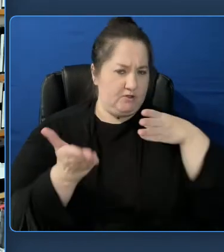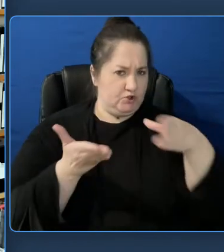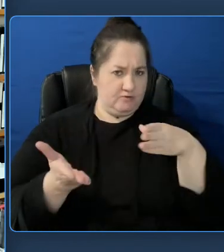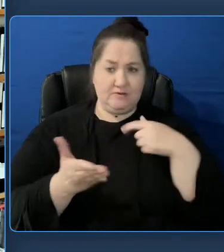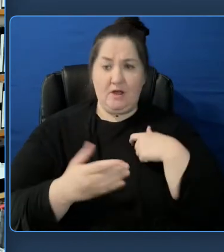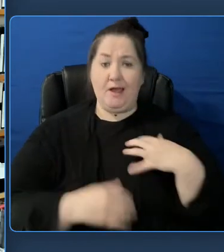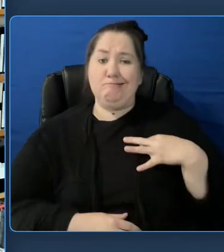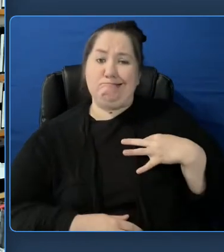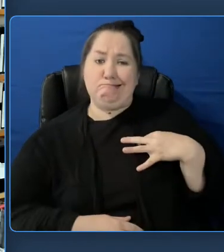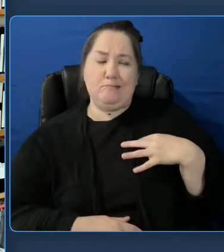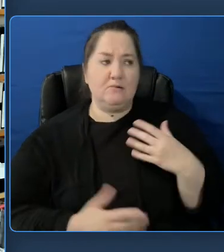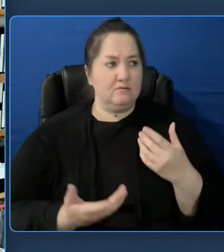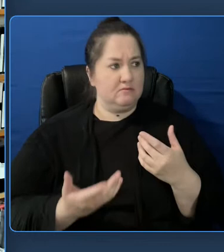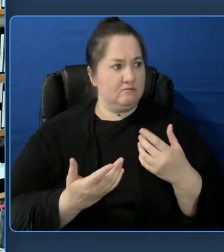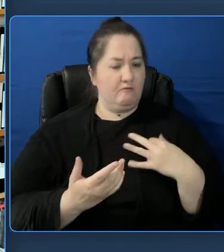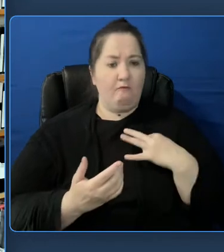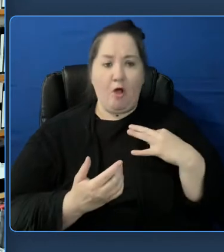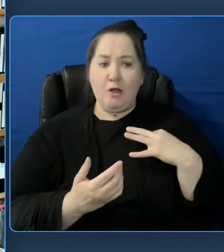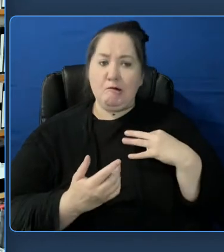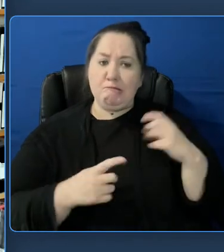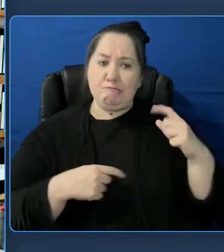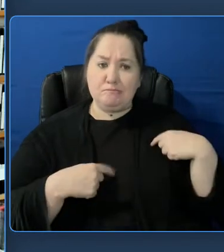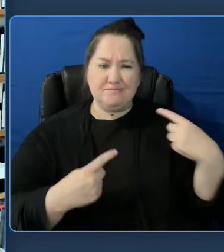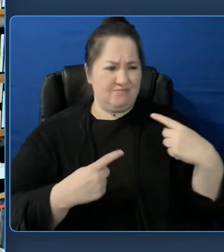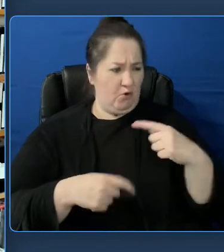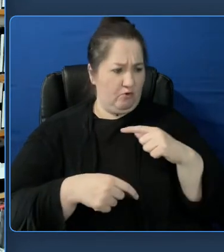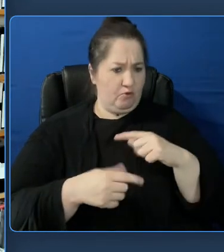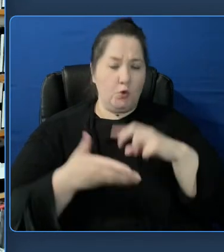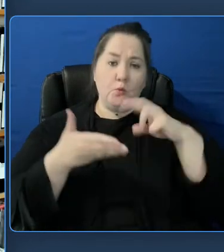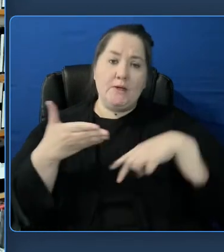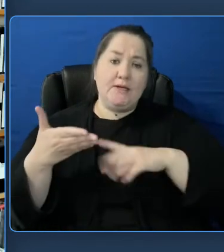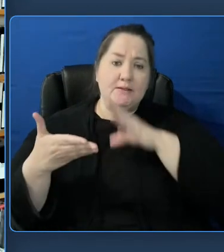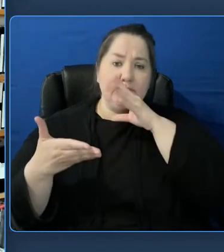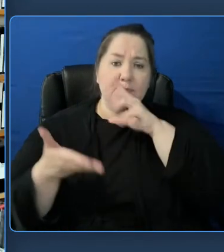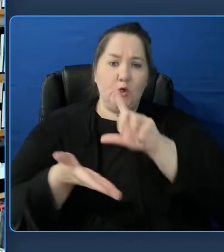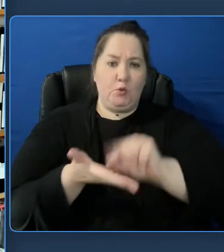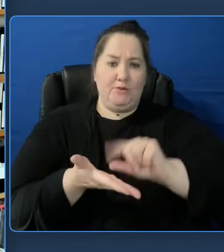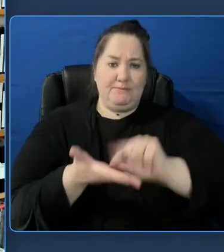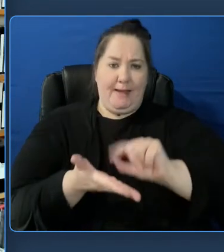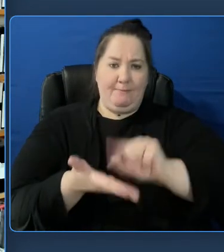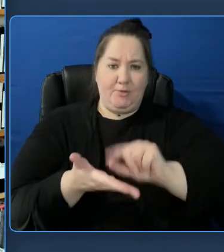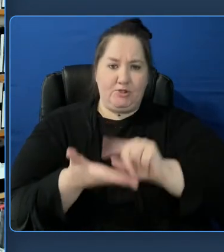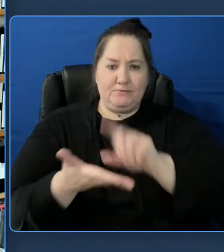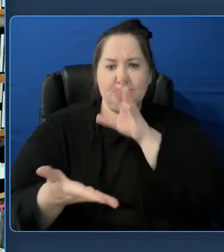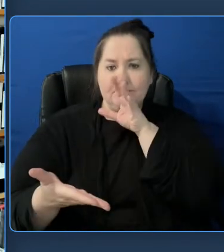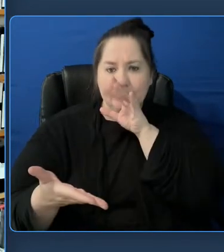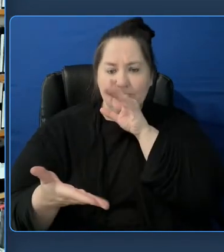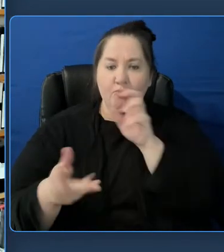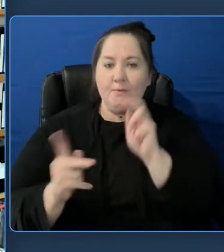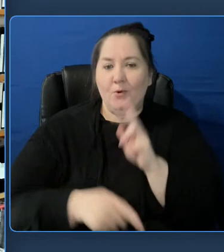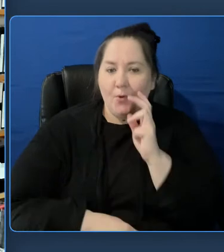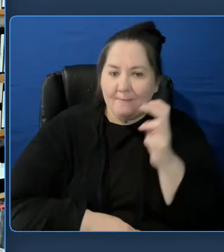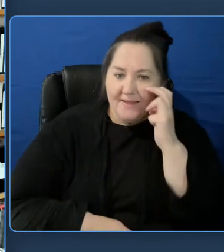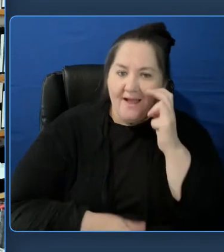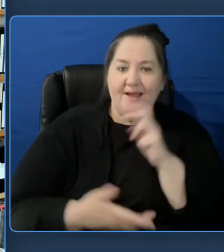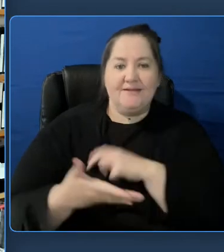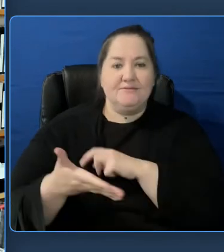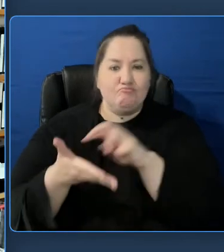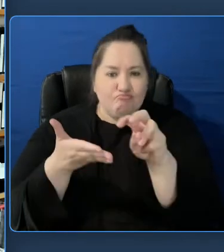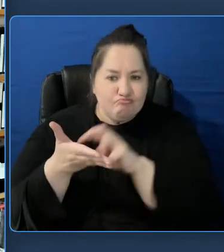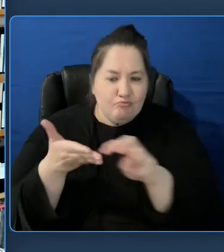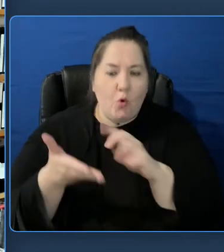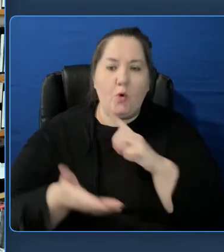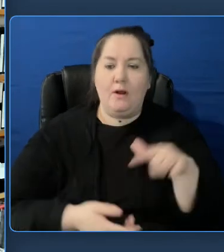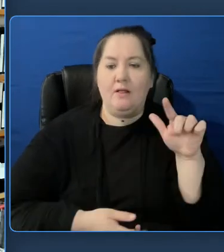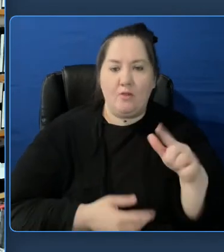been volunteering, working with them, reading newspapers on the air, principally for people who are blind or have